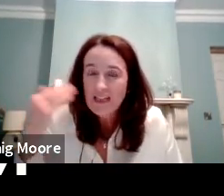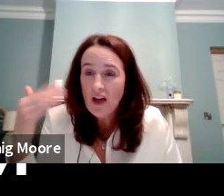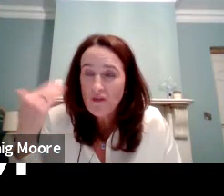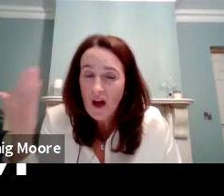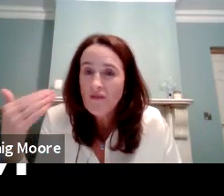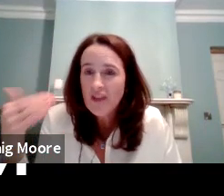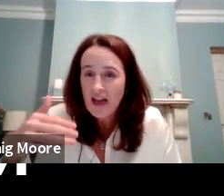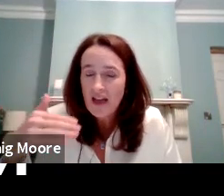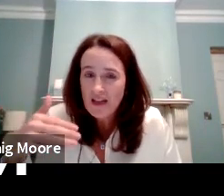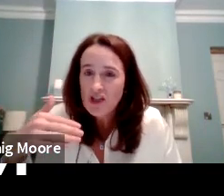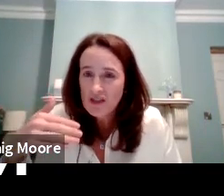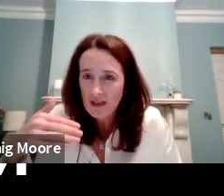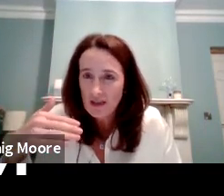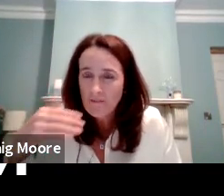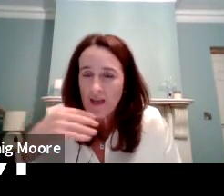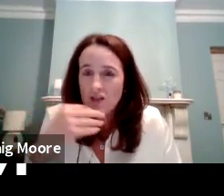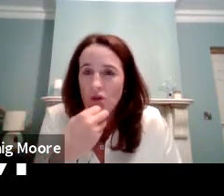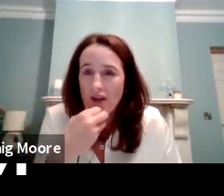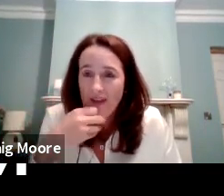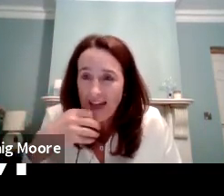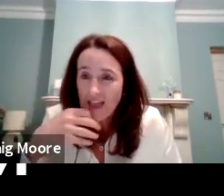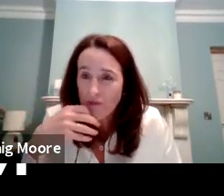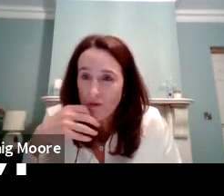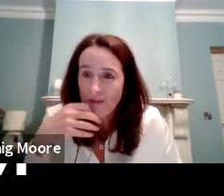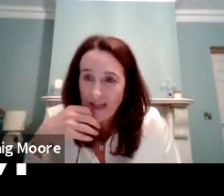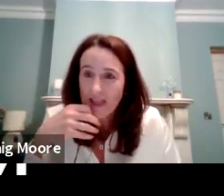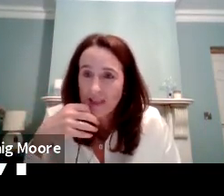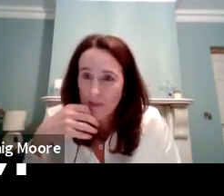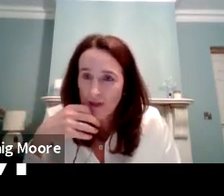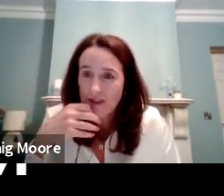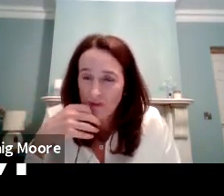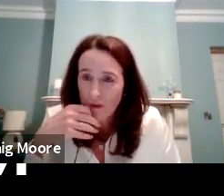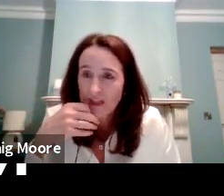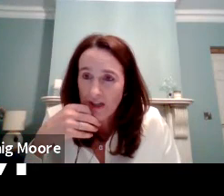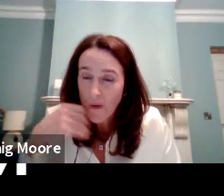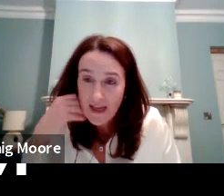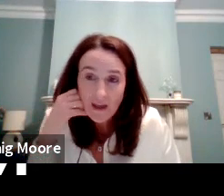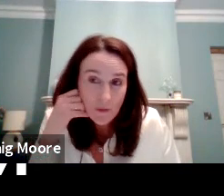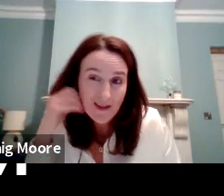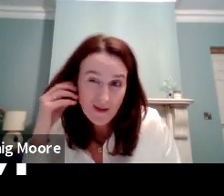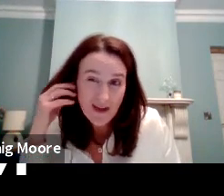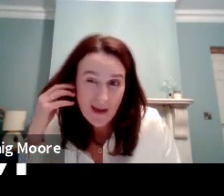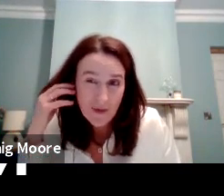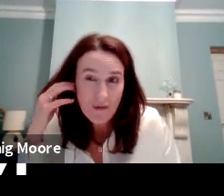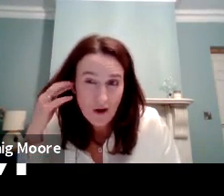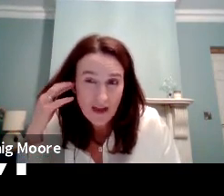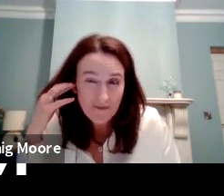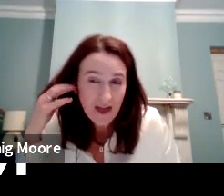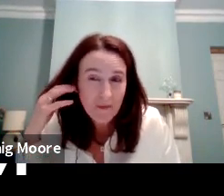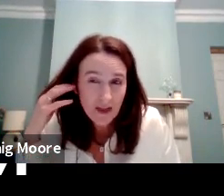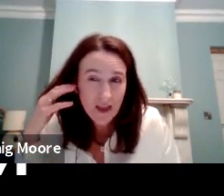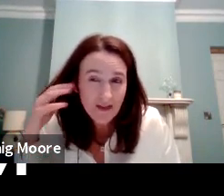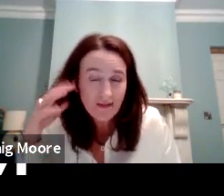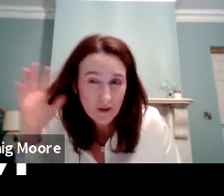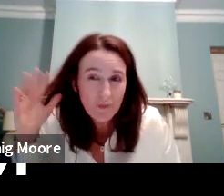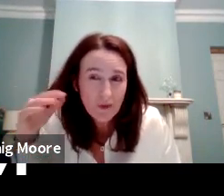and it's of the anxious thinking. So if any of you have had the experience of waking up at 3 a.m. in the morning, and